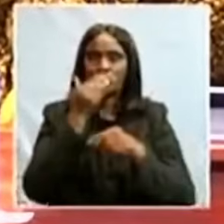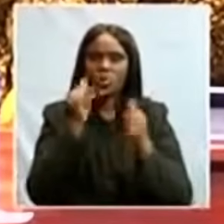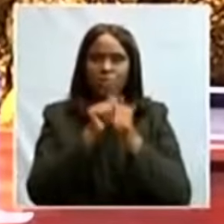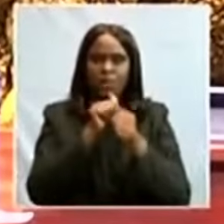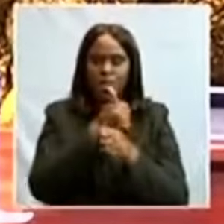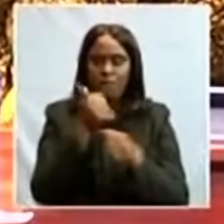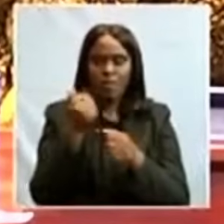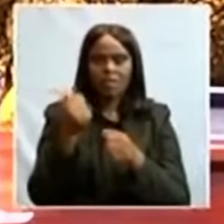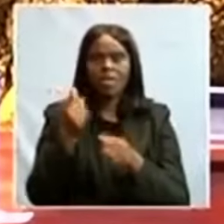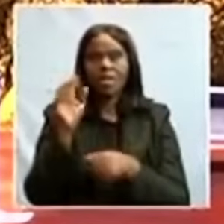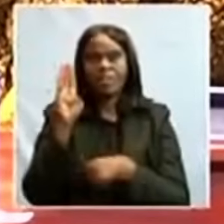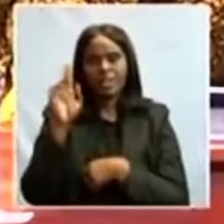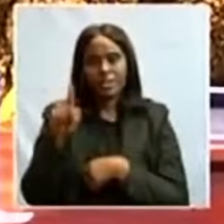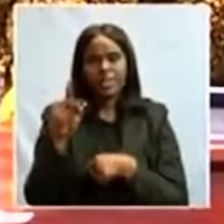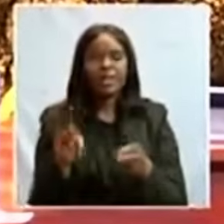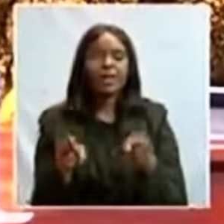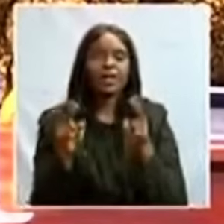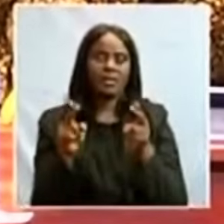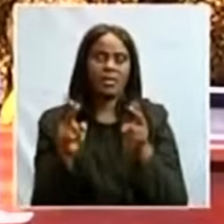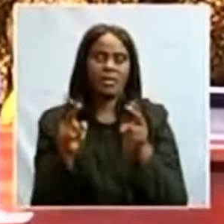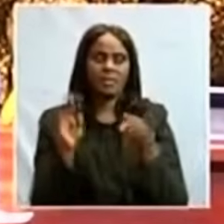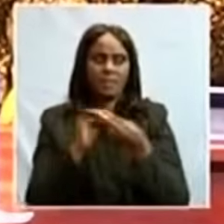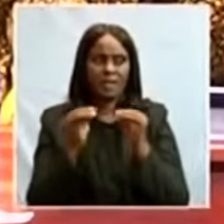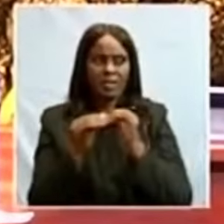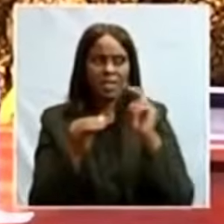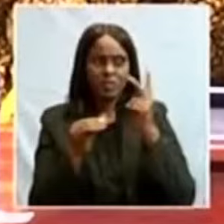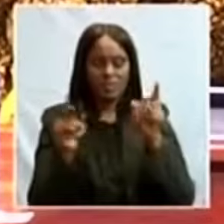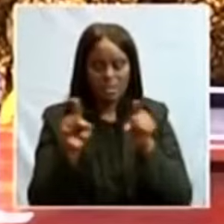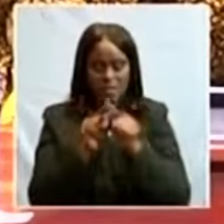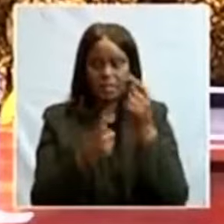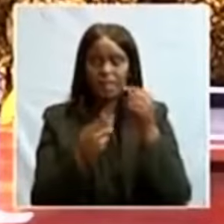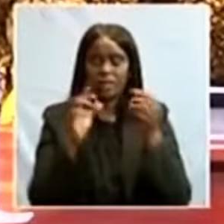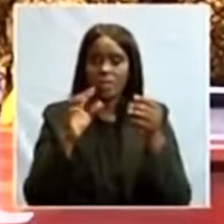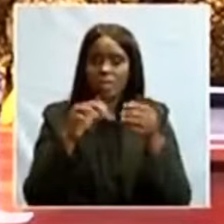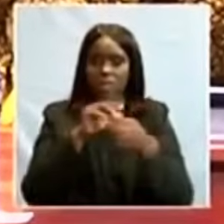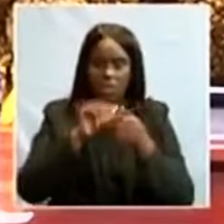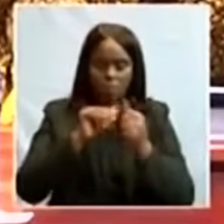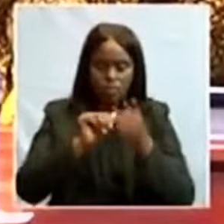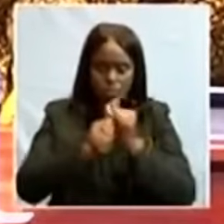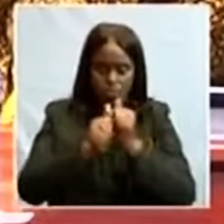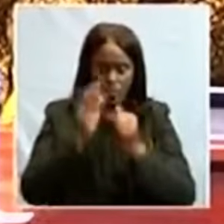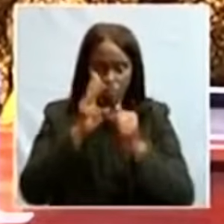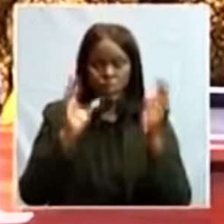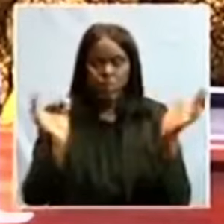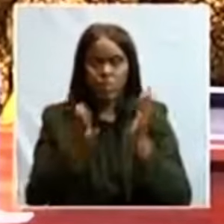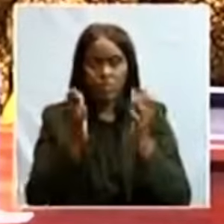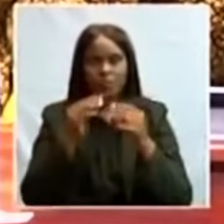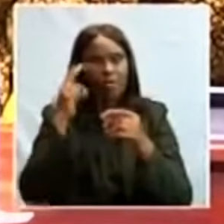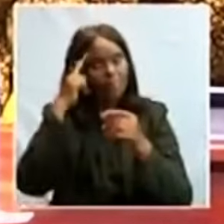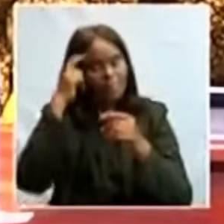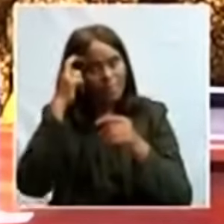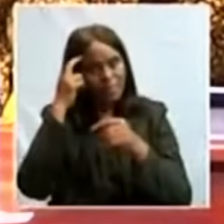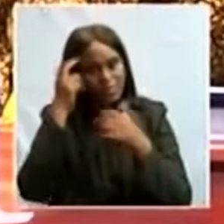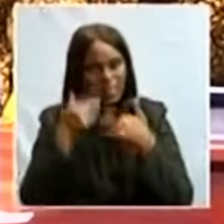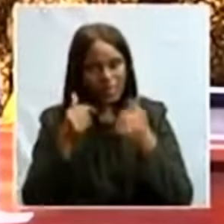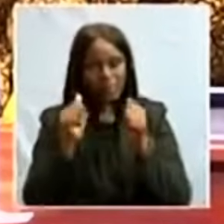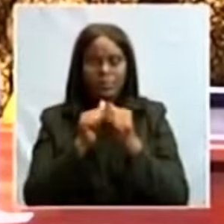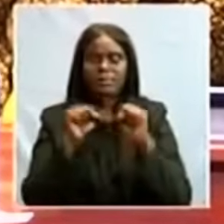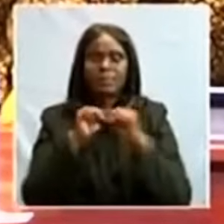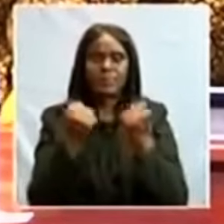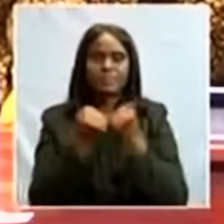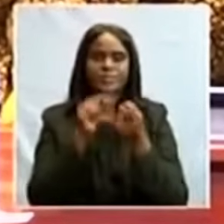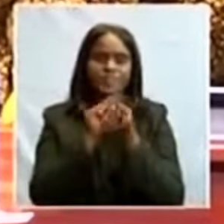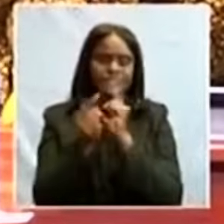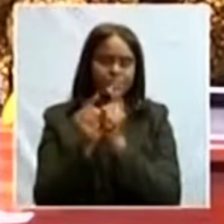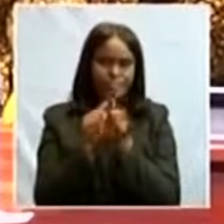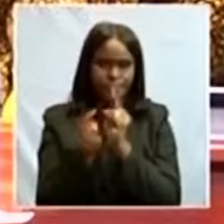also hypertension. Number 2, fostering of recreational sports will promote mental health and social